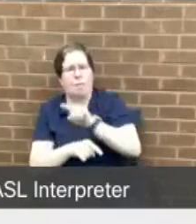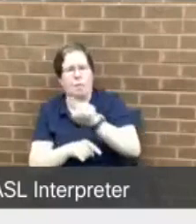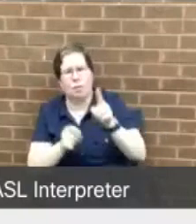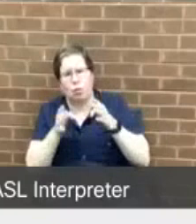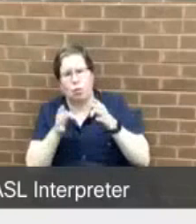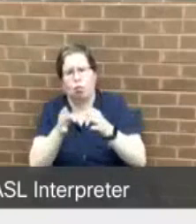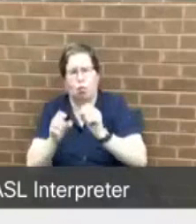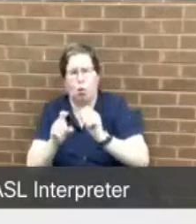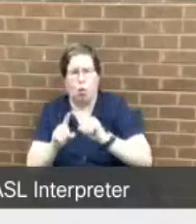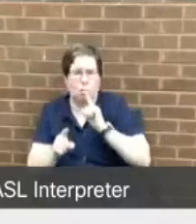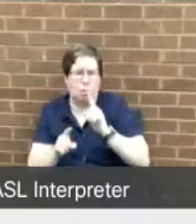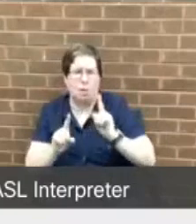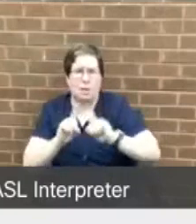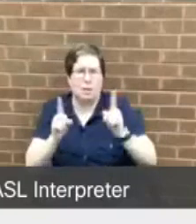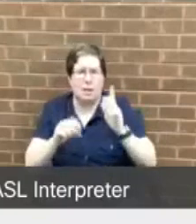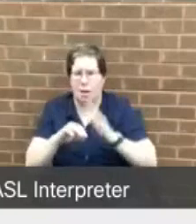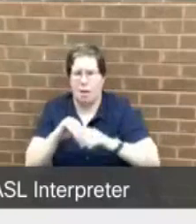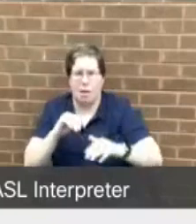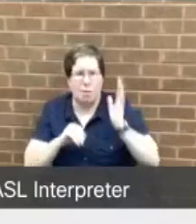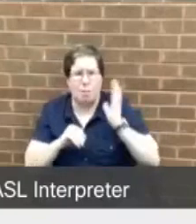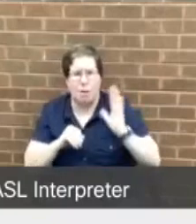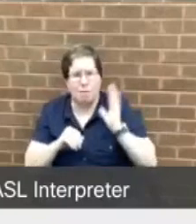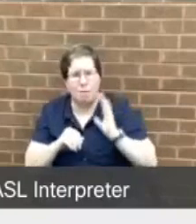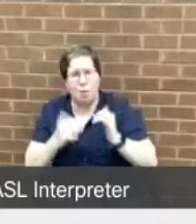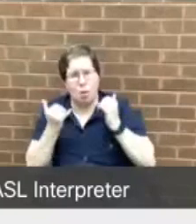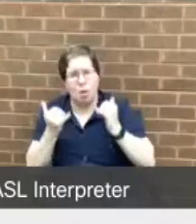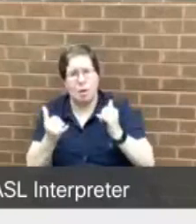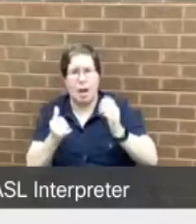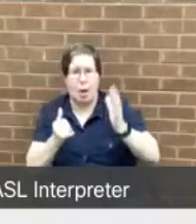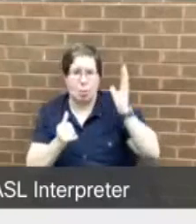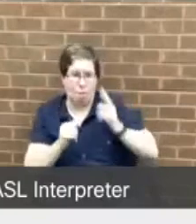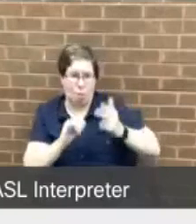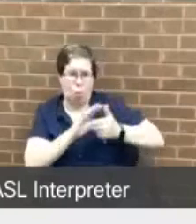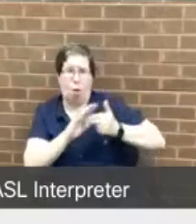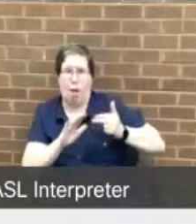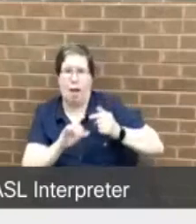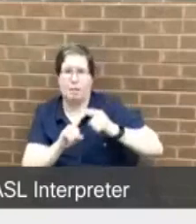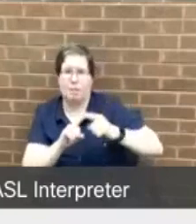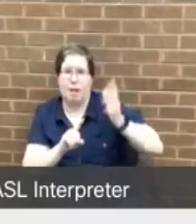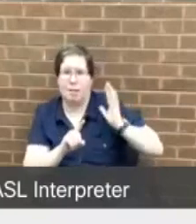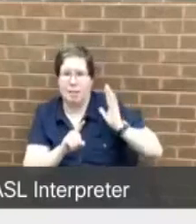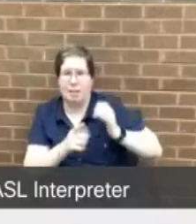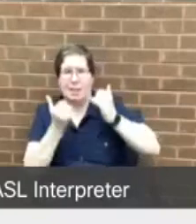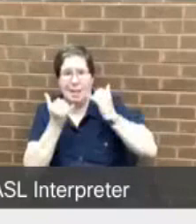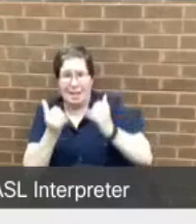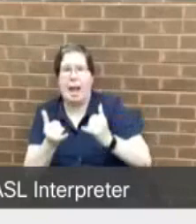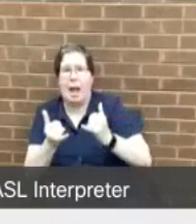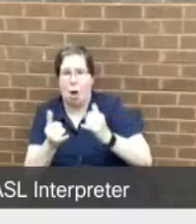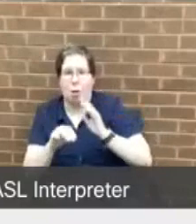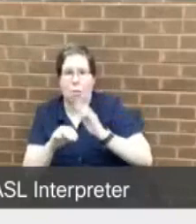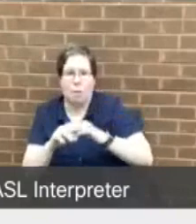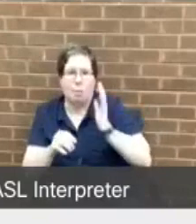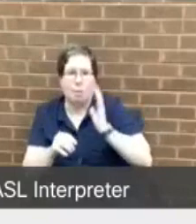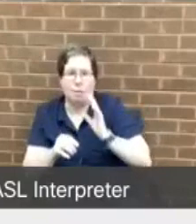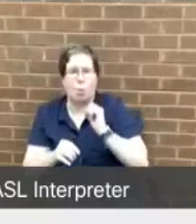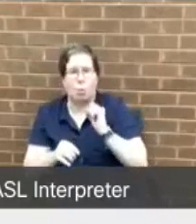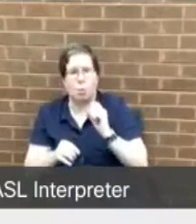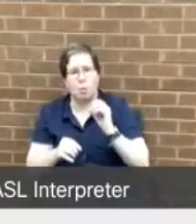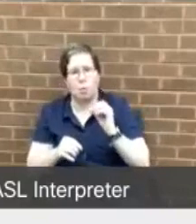those roadways is very different than it was before. The functional classification of those roadways is very different than it was before.